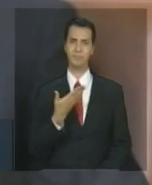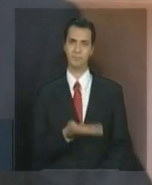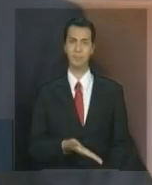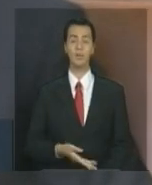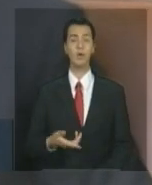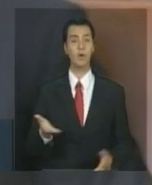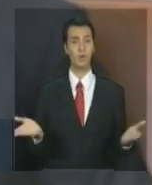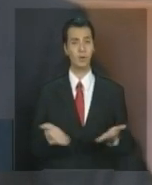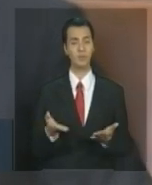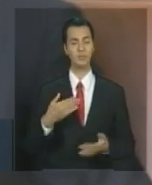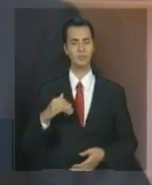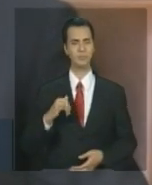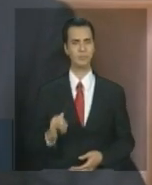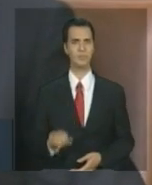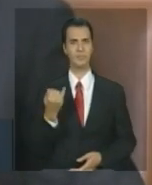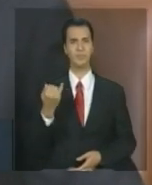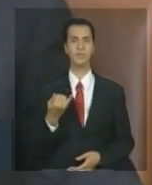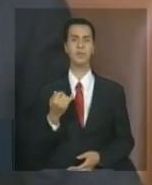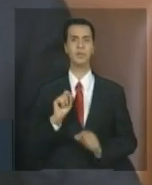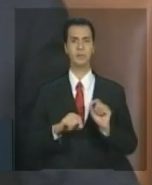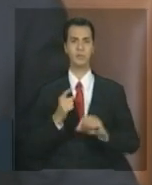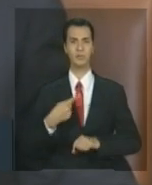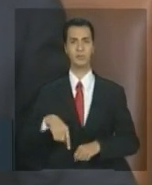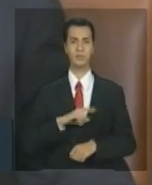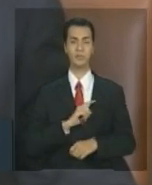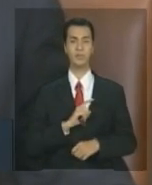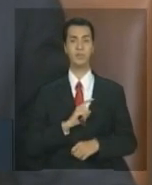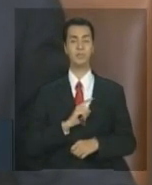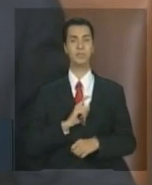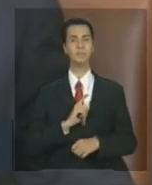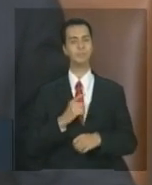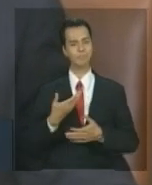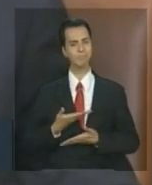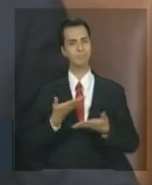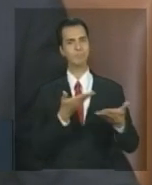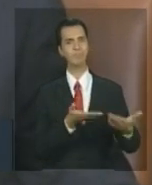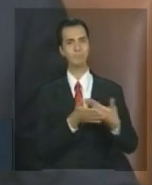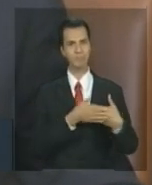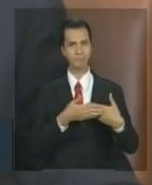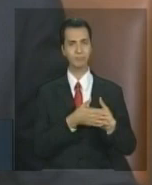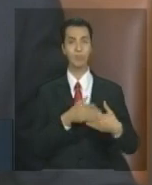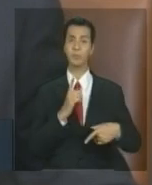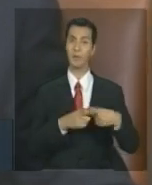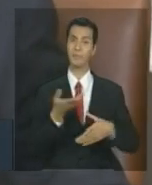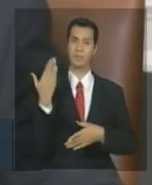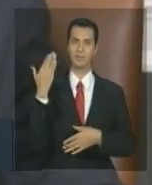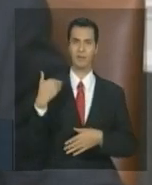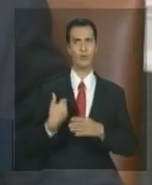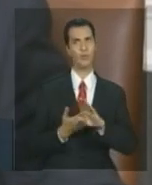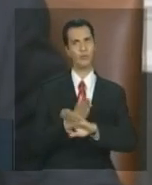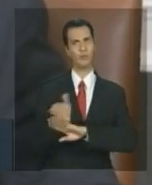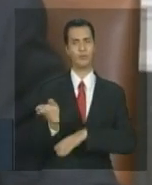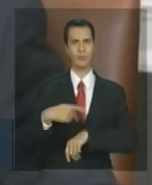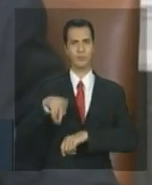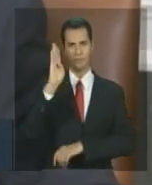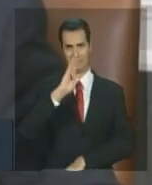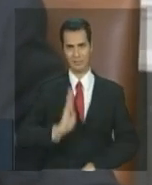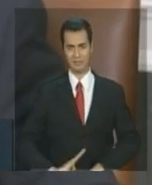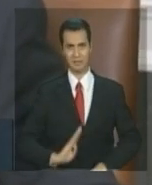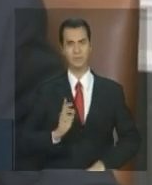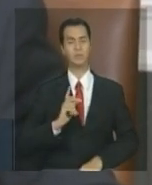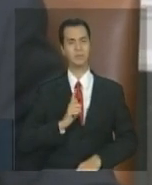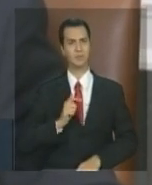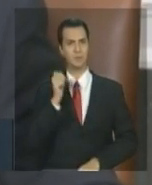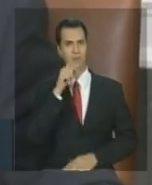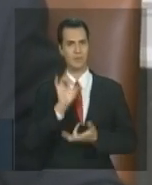uma oportunidade para mim retornar à hospitalidade calorosa que eu recebi junto com Michel e as minhas filhas quando fui ao